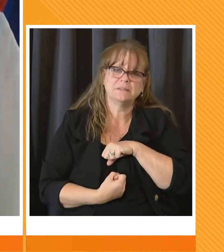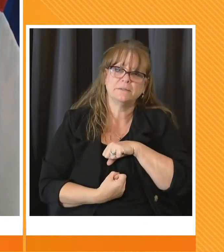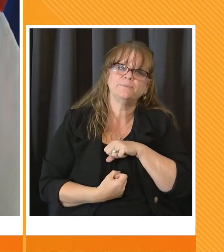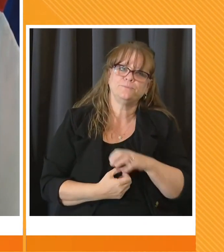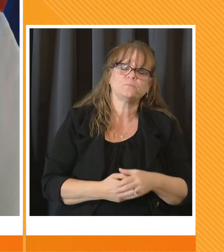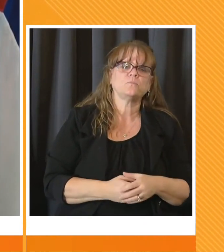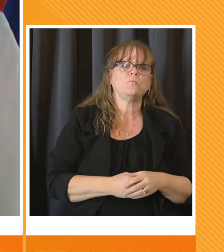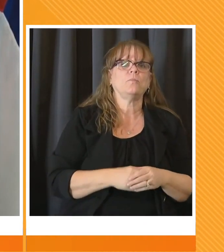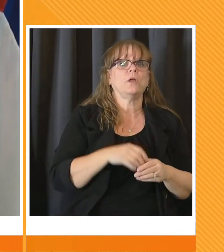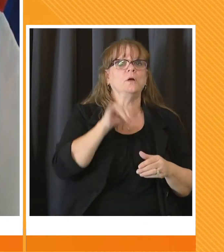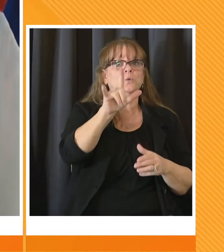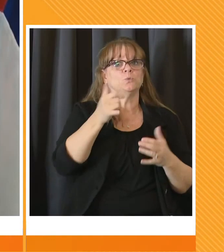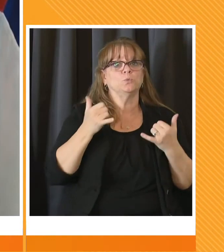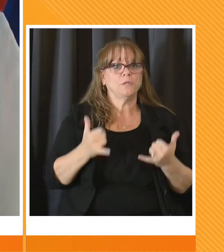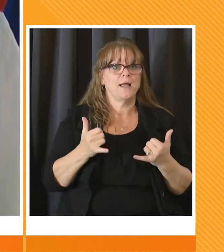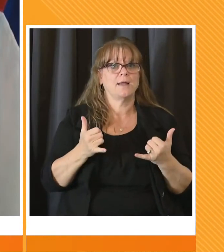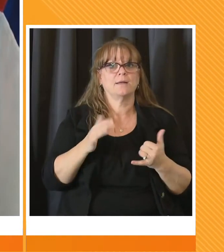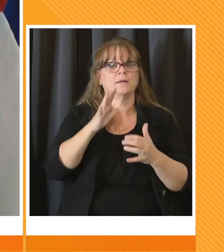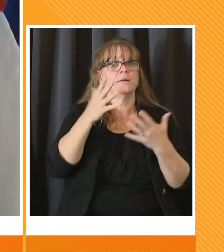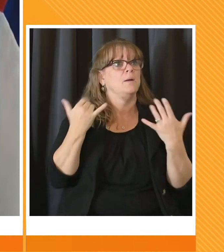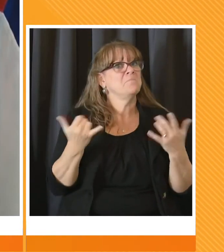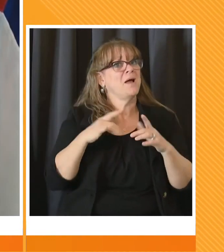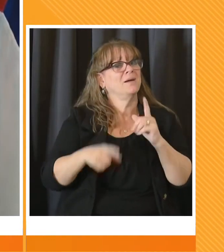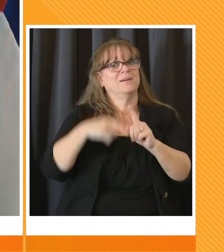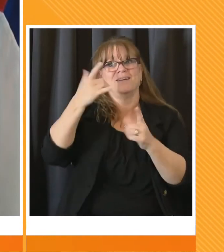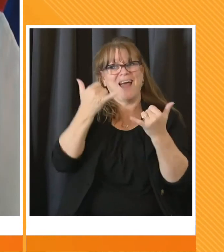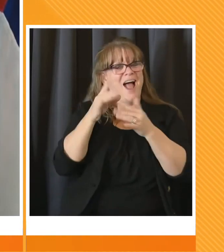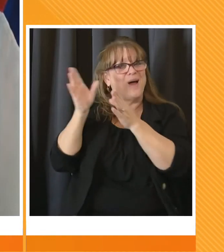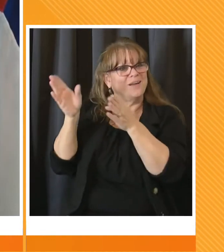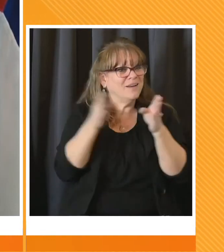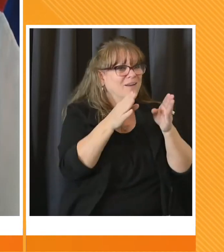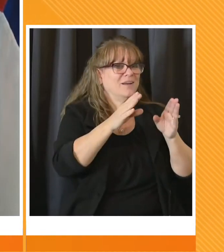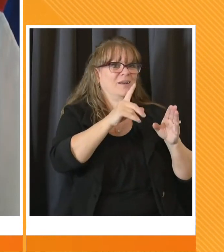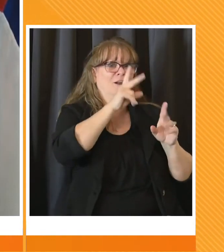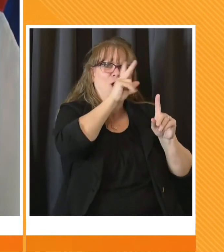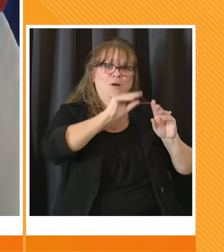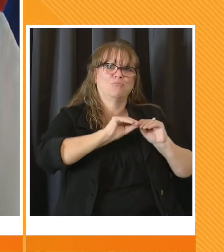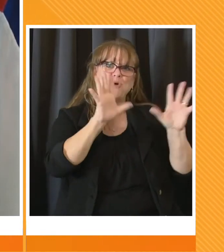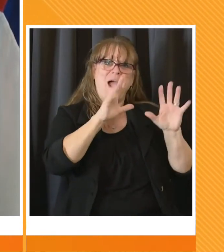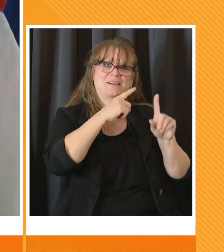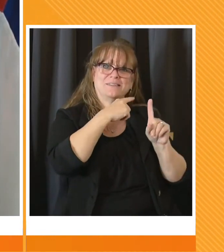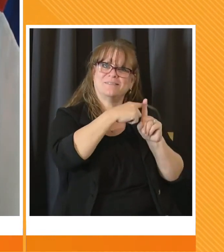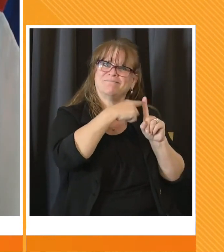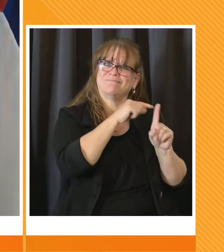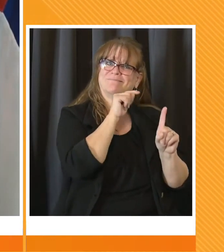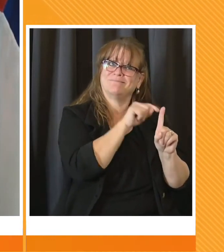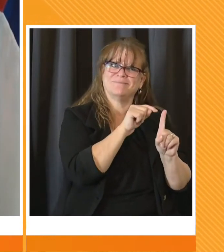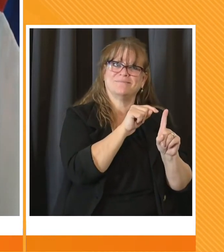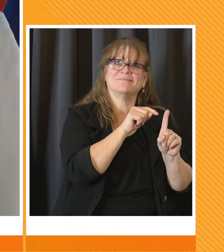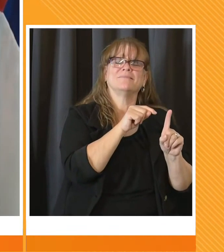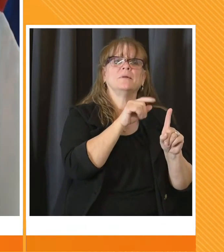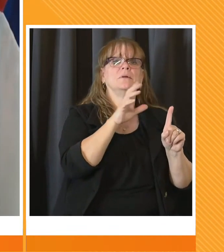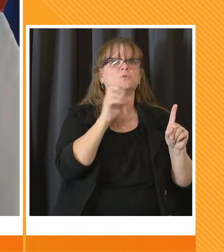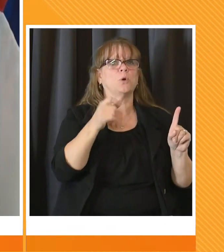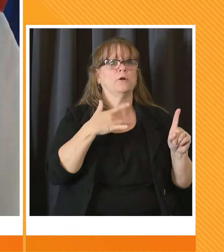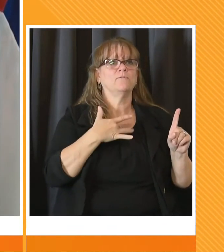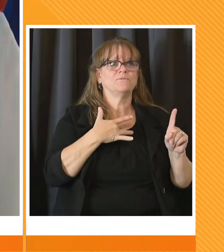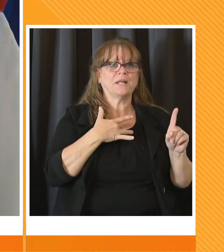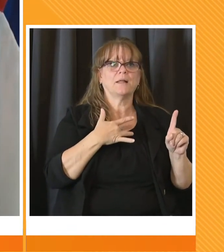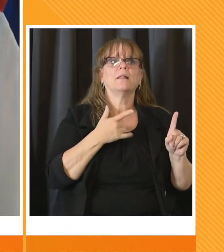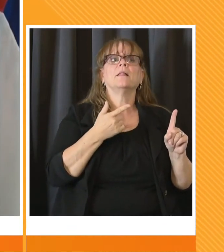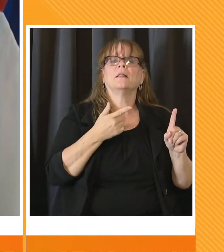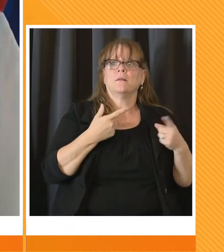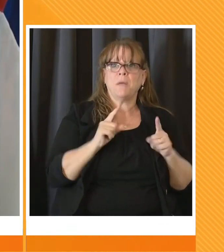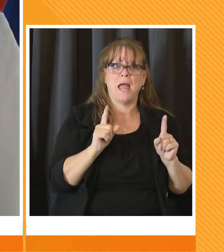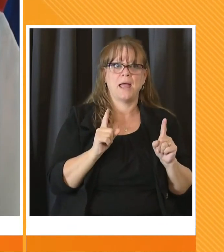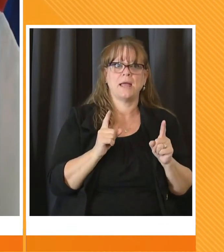hopeful, exciting phase, the triumph of modern science, and now the logistical process